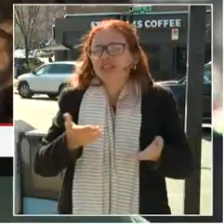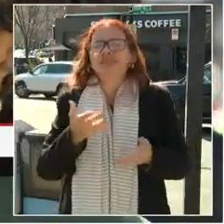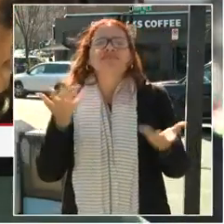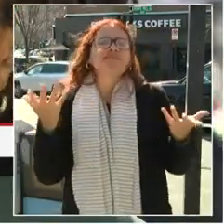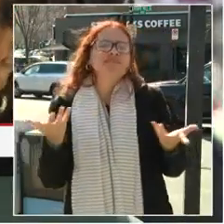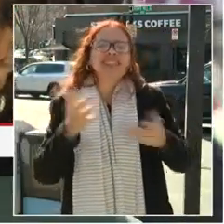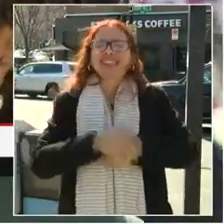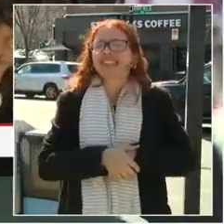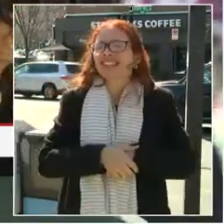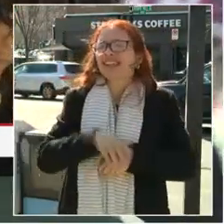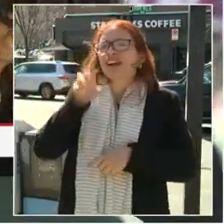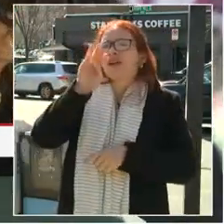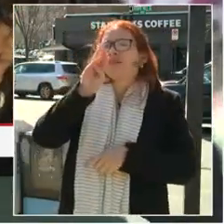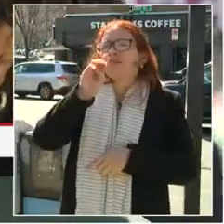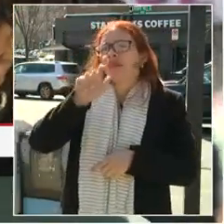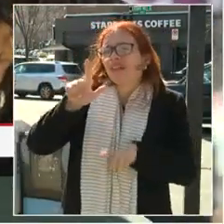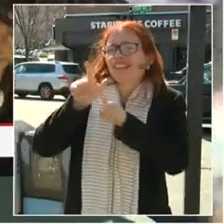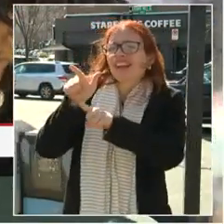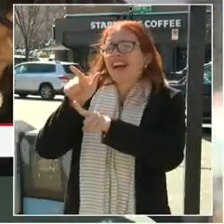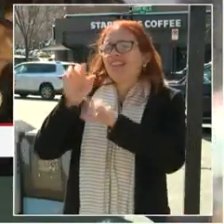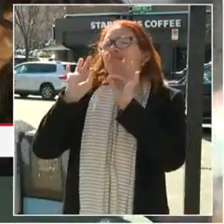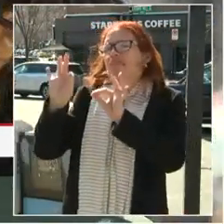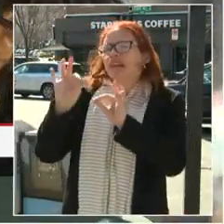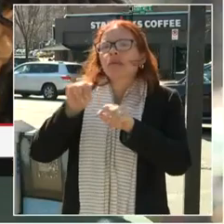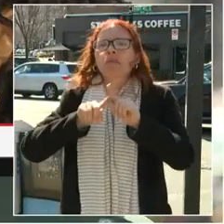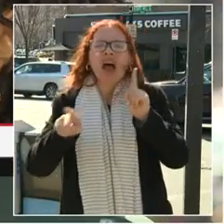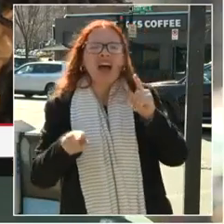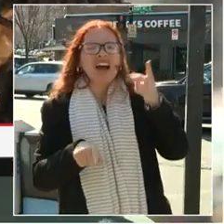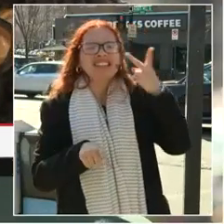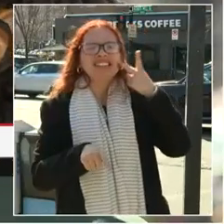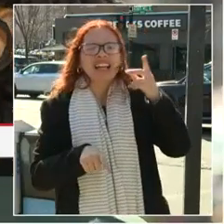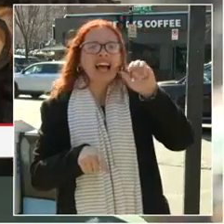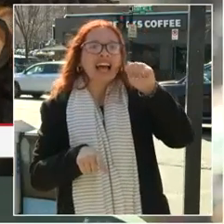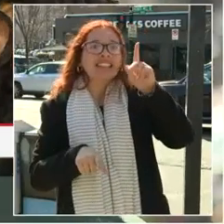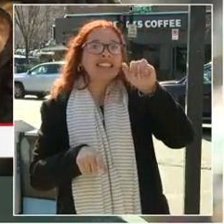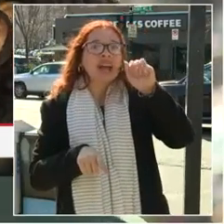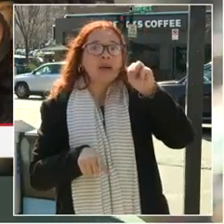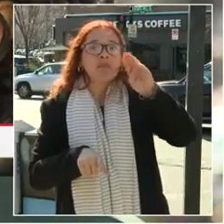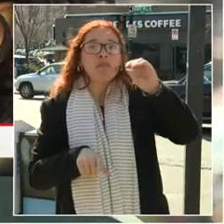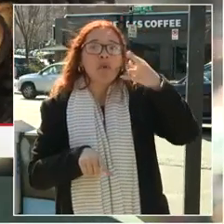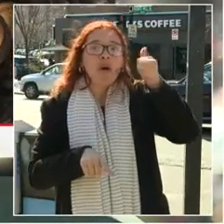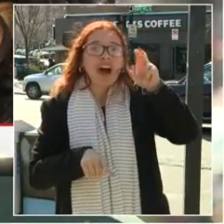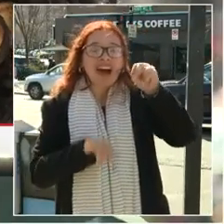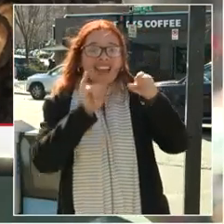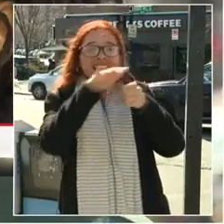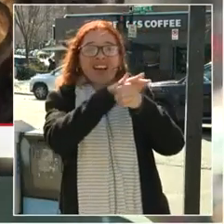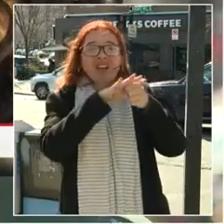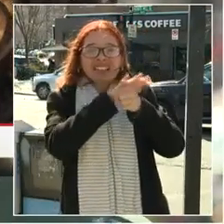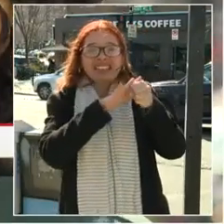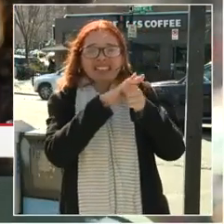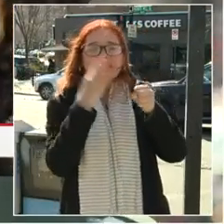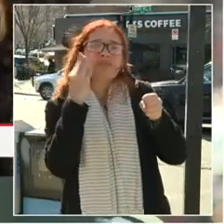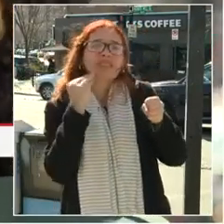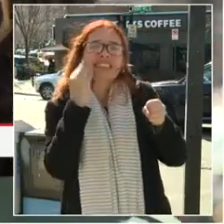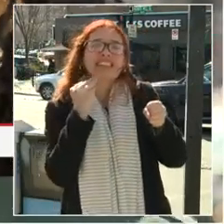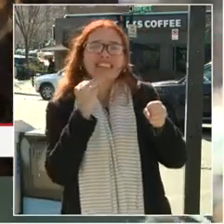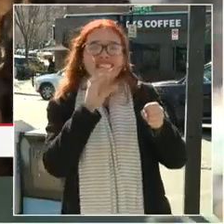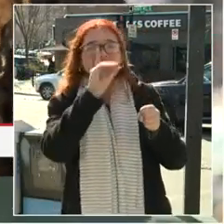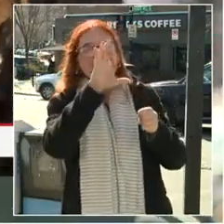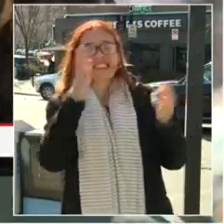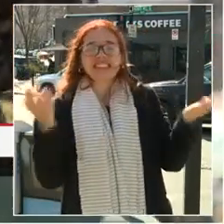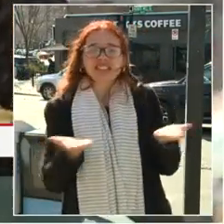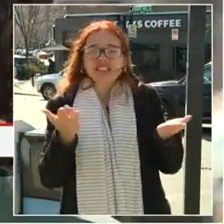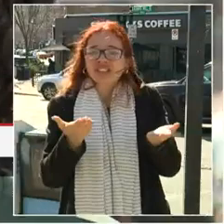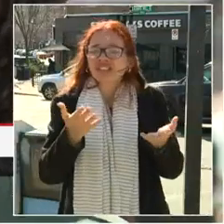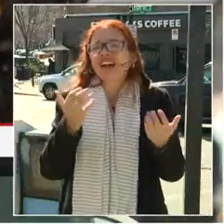and into great neighborhoods like Adams Morgan, where they can truly experience D.C. They also love